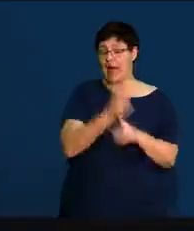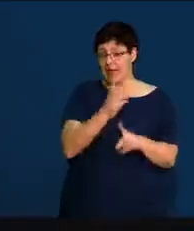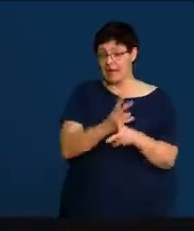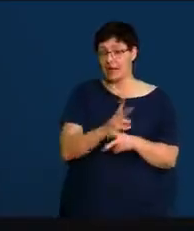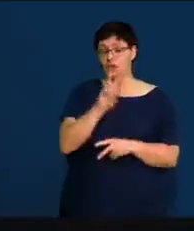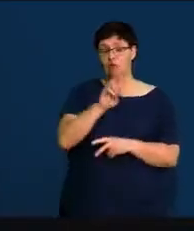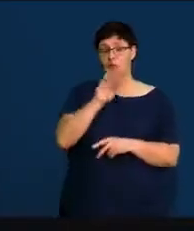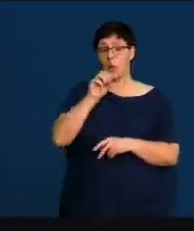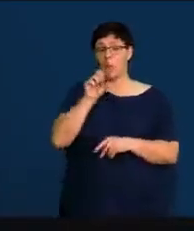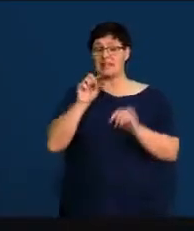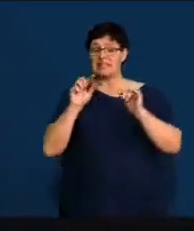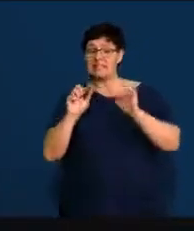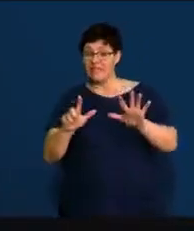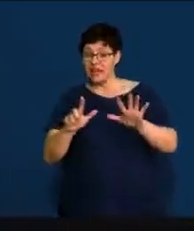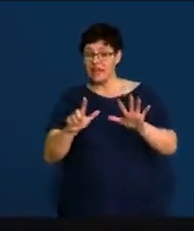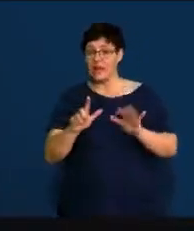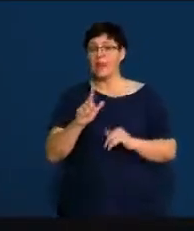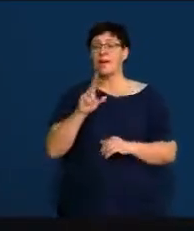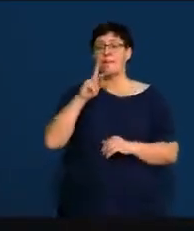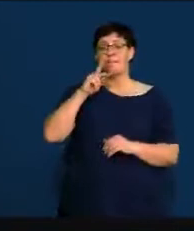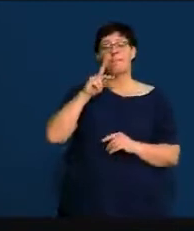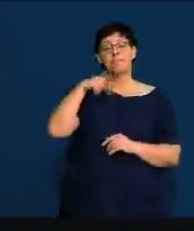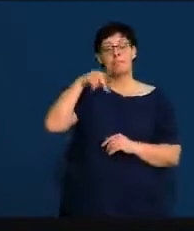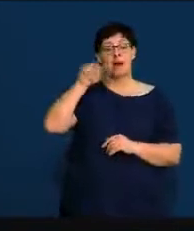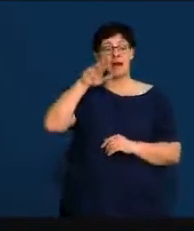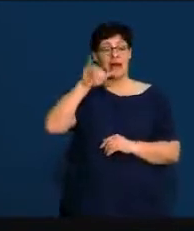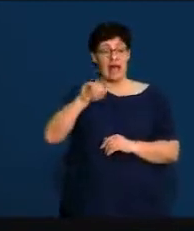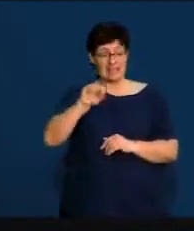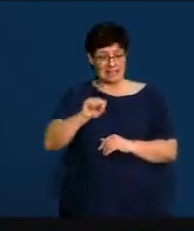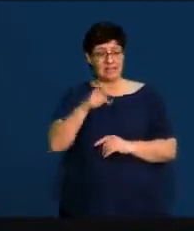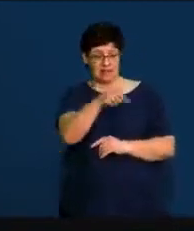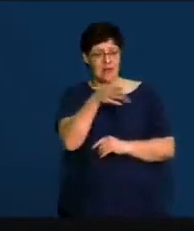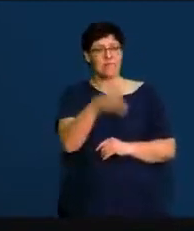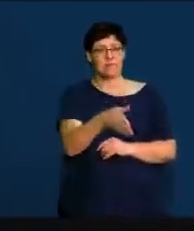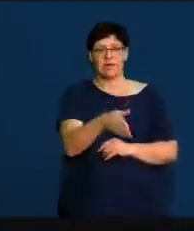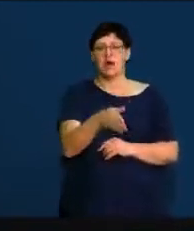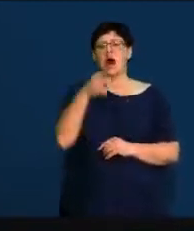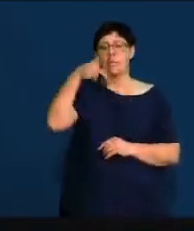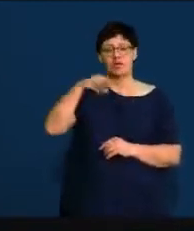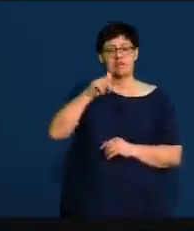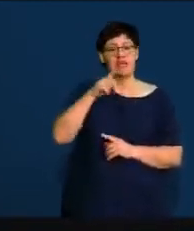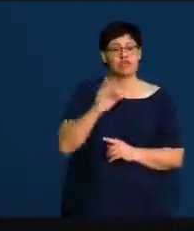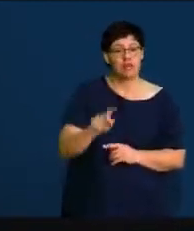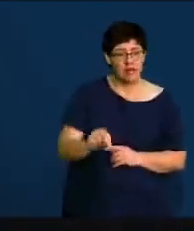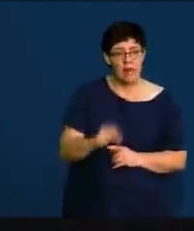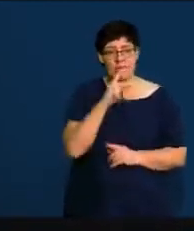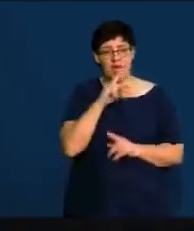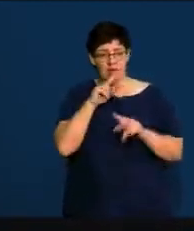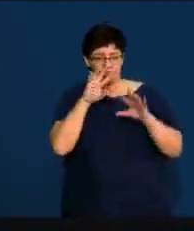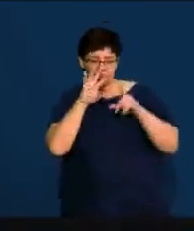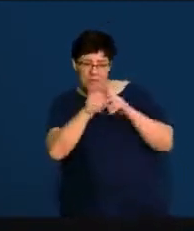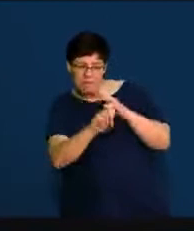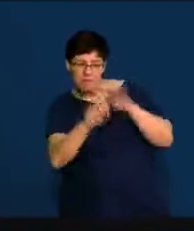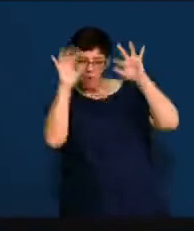in the 2017, which the map of Paris was used, again, precipitation, meaning the examining of the type